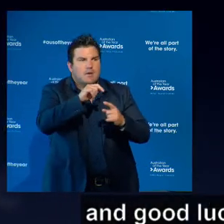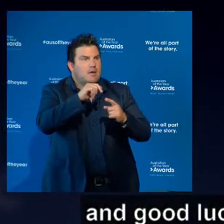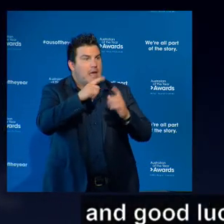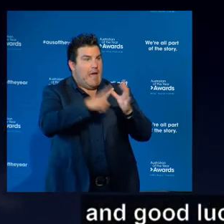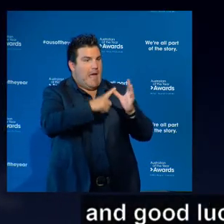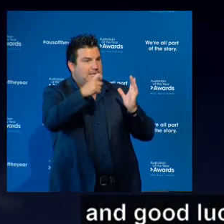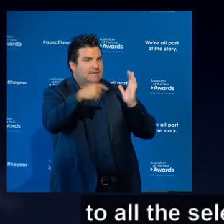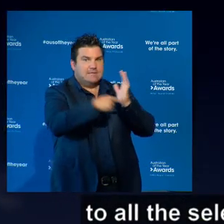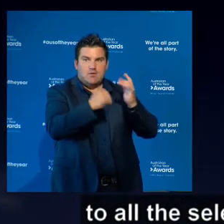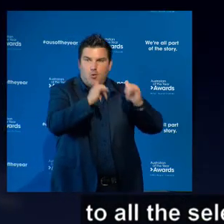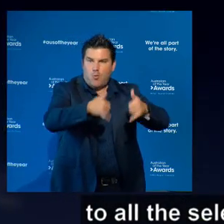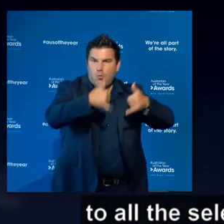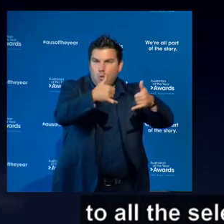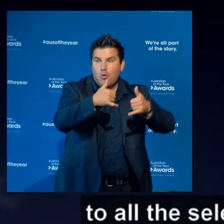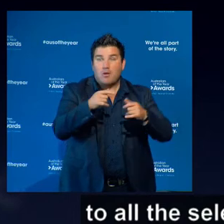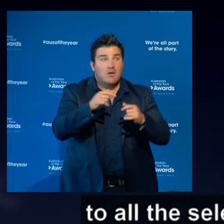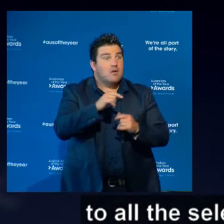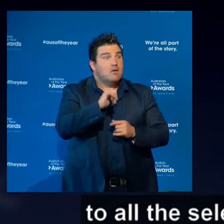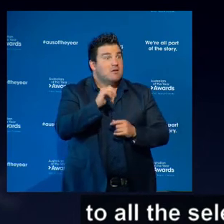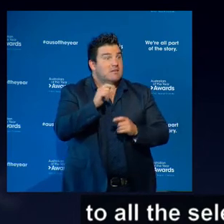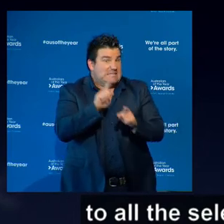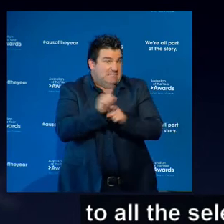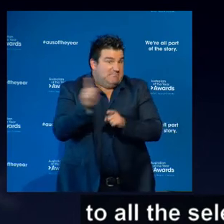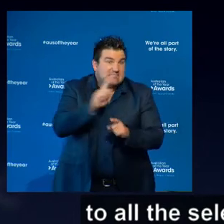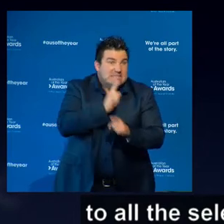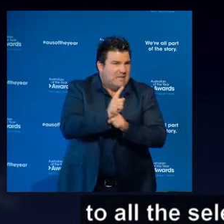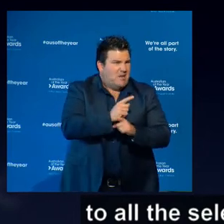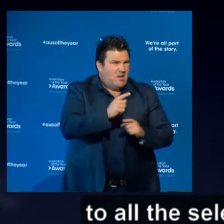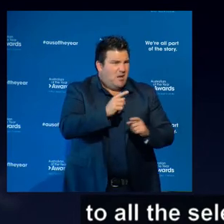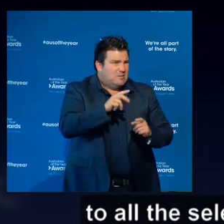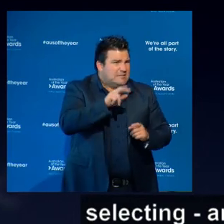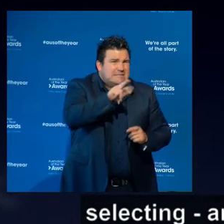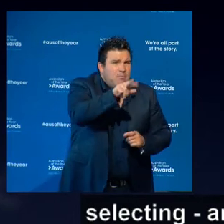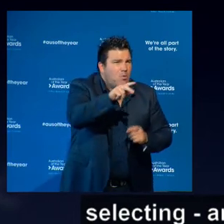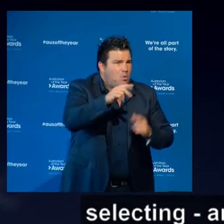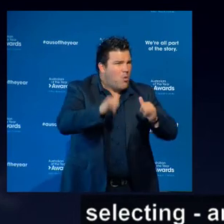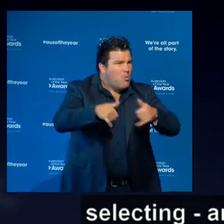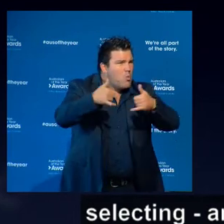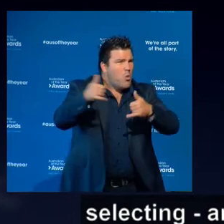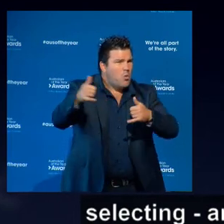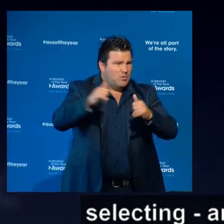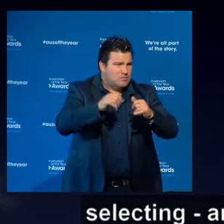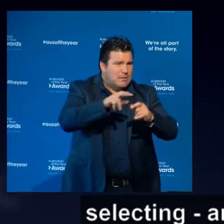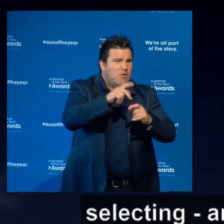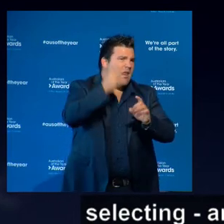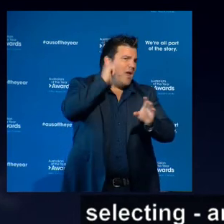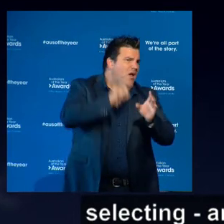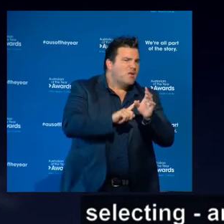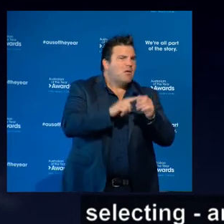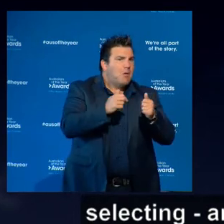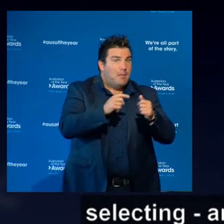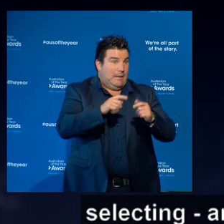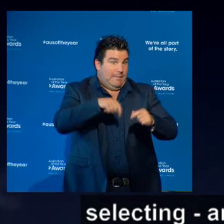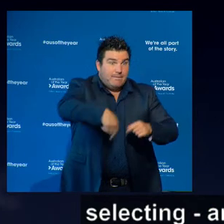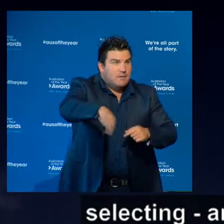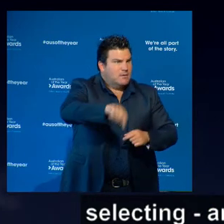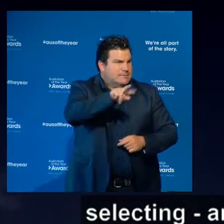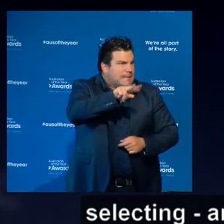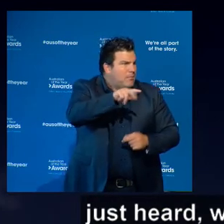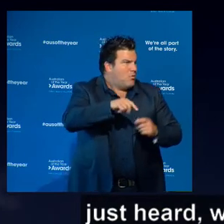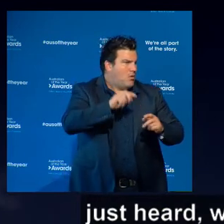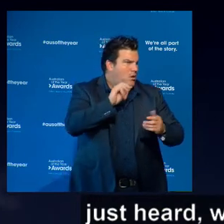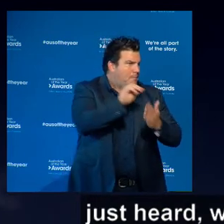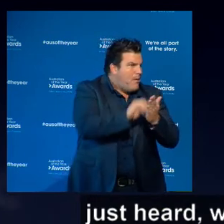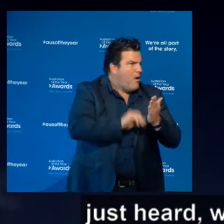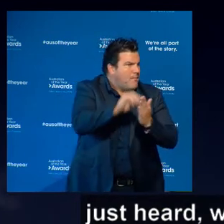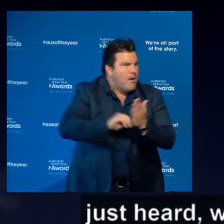the ACT nominations this year. As you just heard, we received more than double the number of award nominations this year.